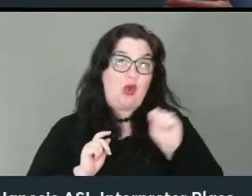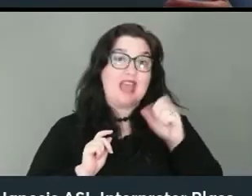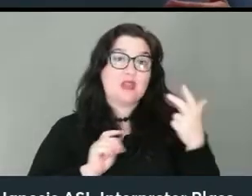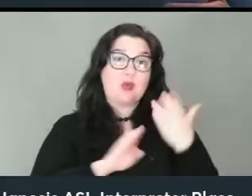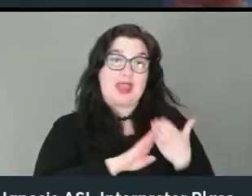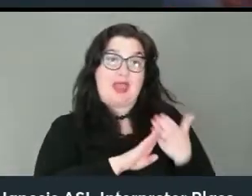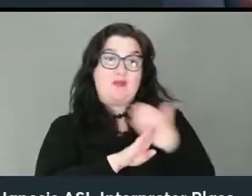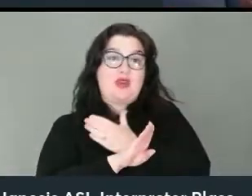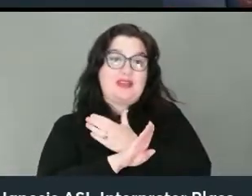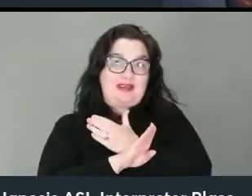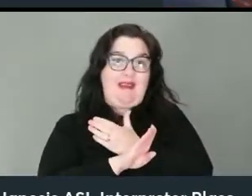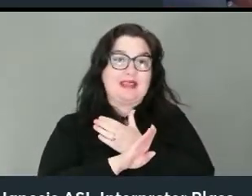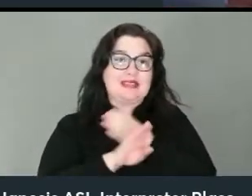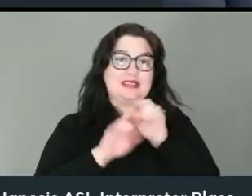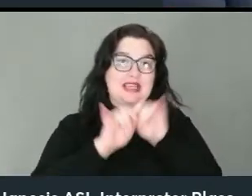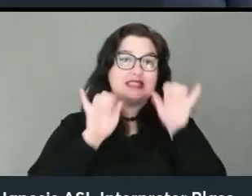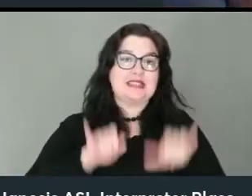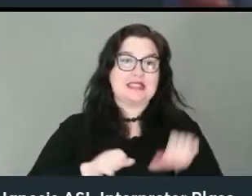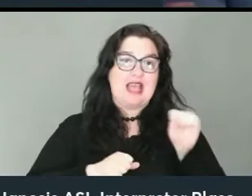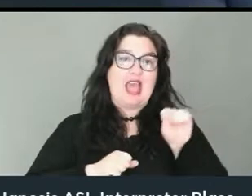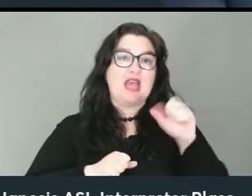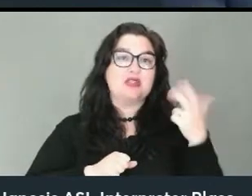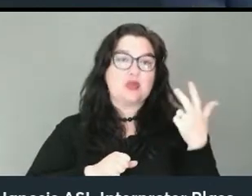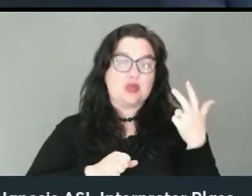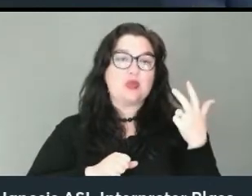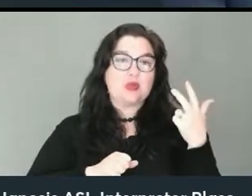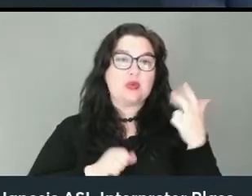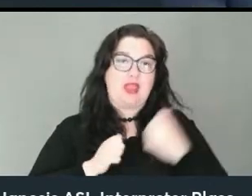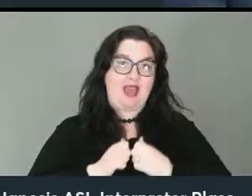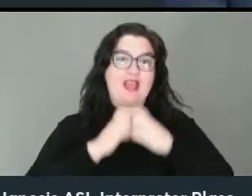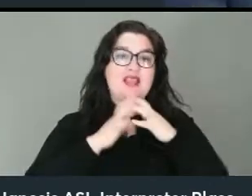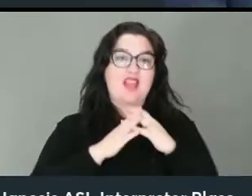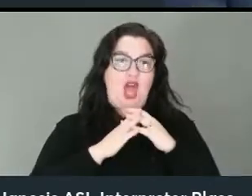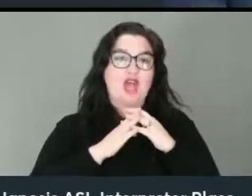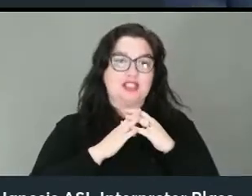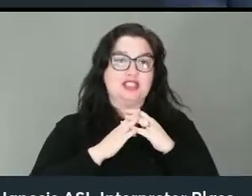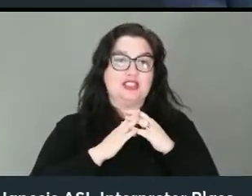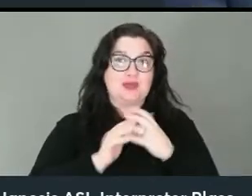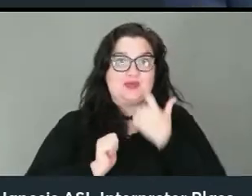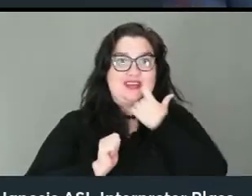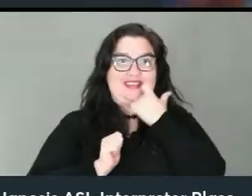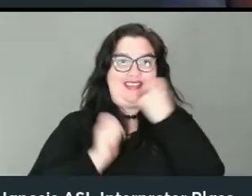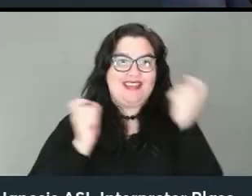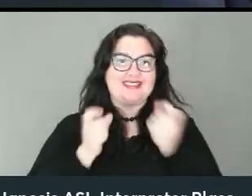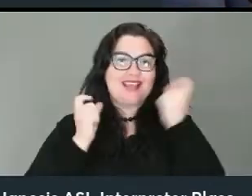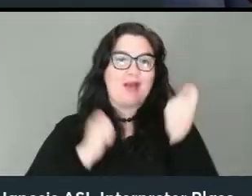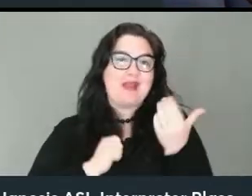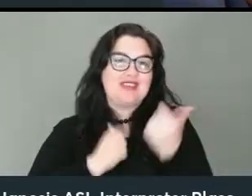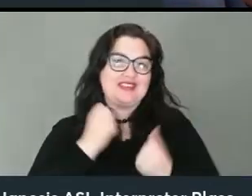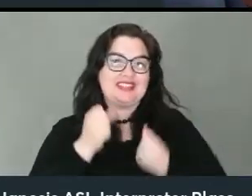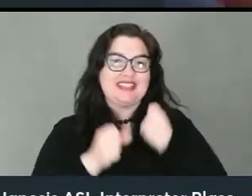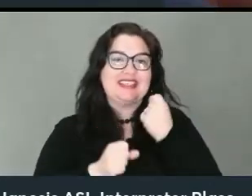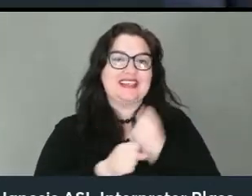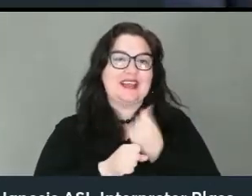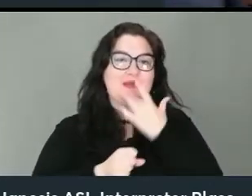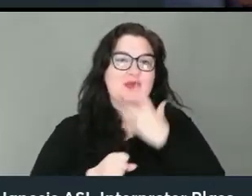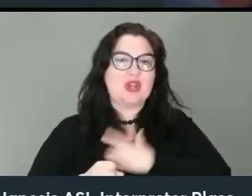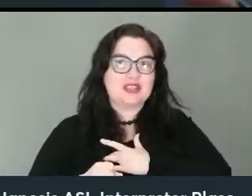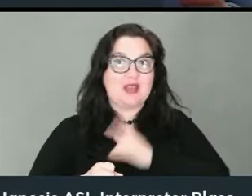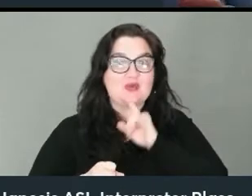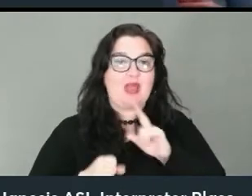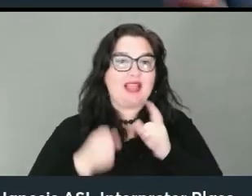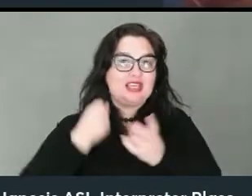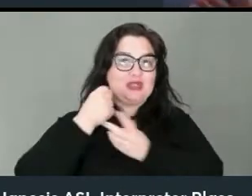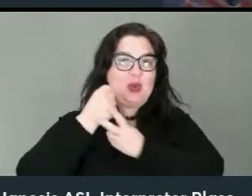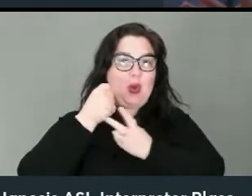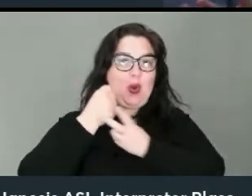as such, S3 was launched, we just celebrated its 15th birthday. S3 was launched as storage for the internet. And when it was launched,